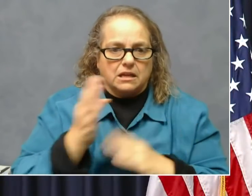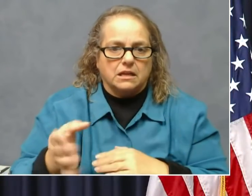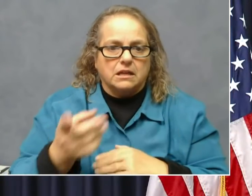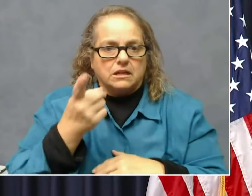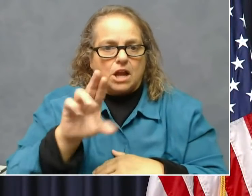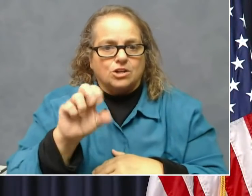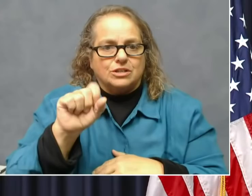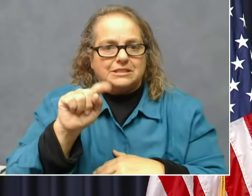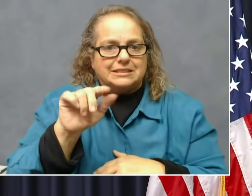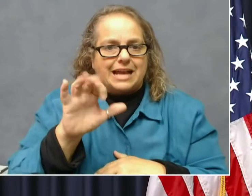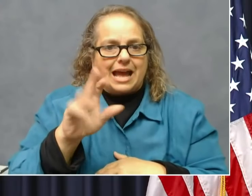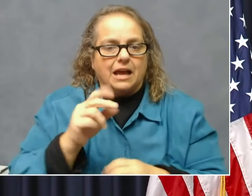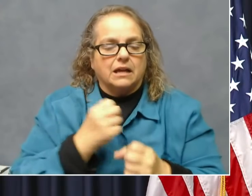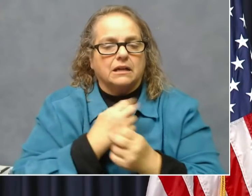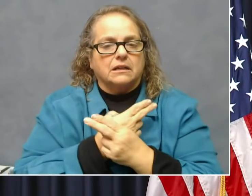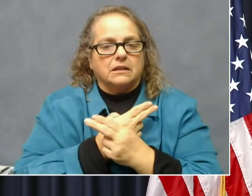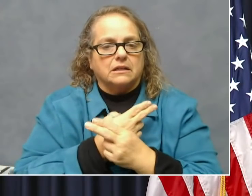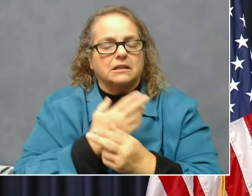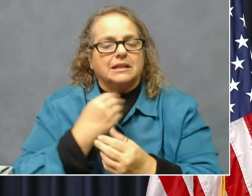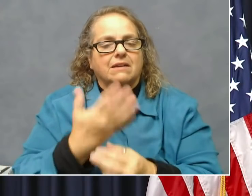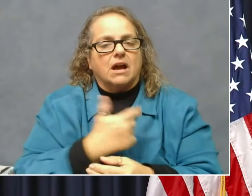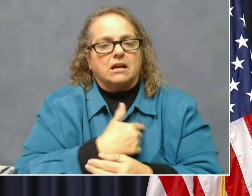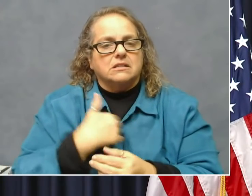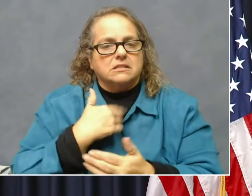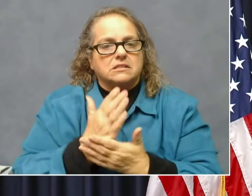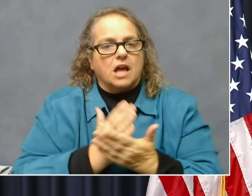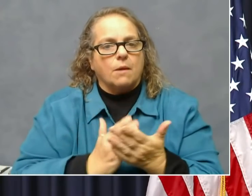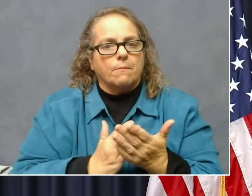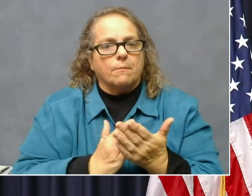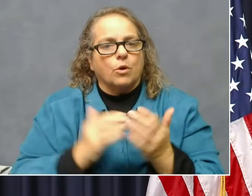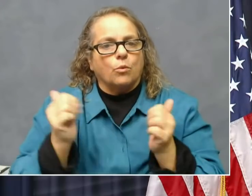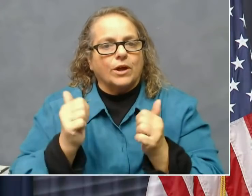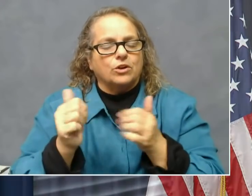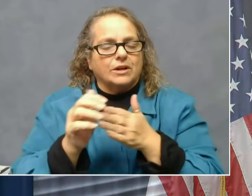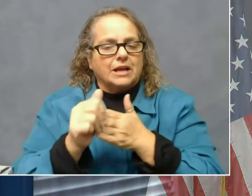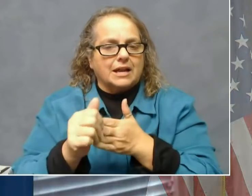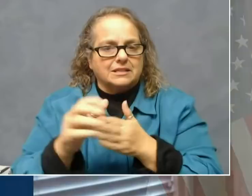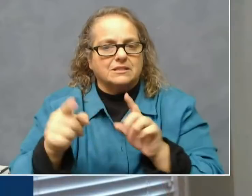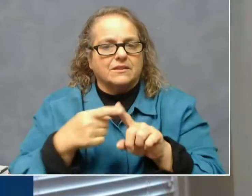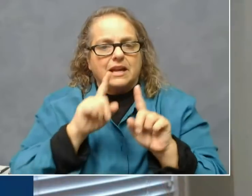us some winter guidance, and then we'll answer questions.